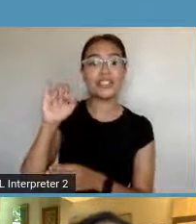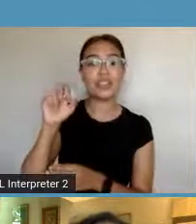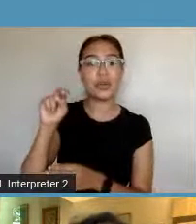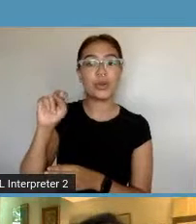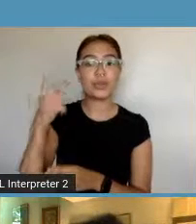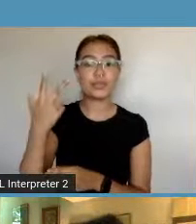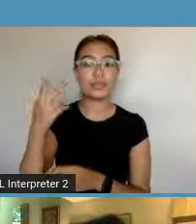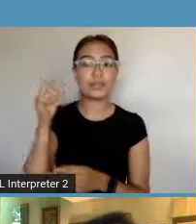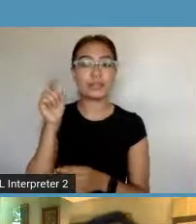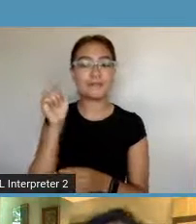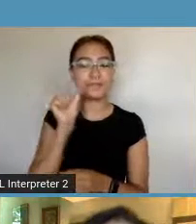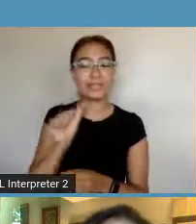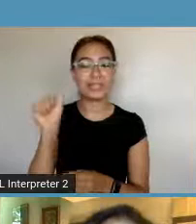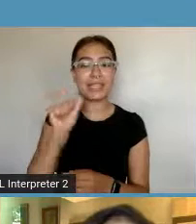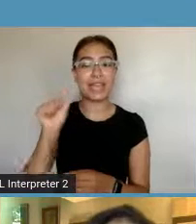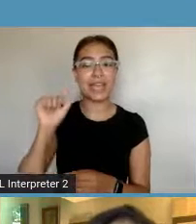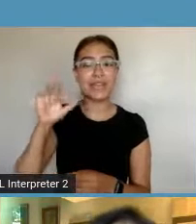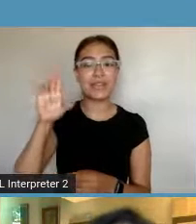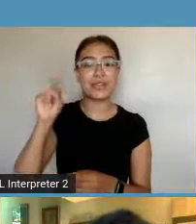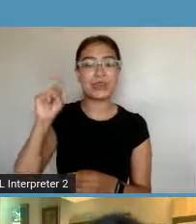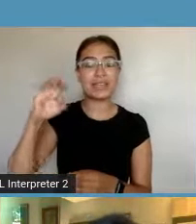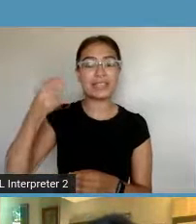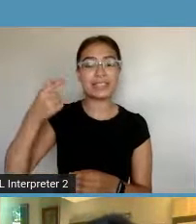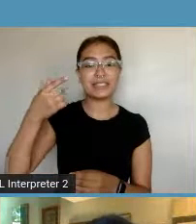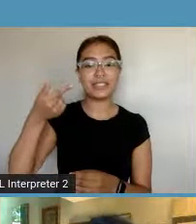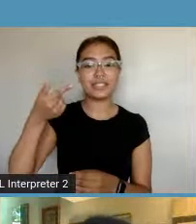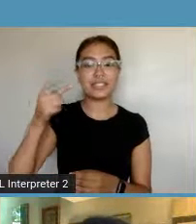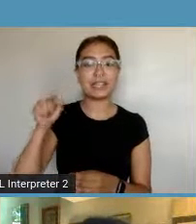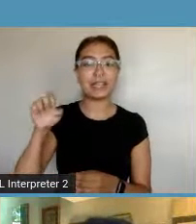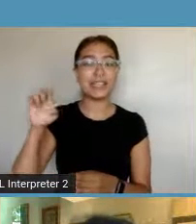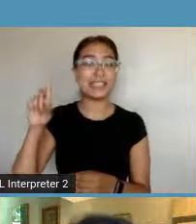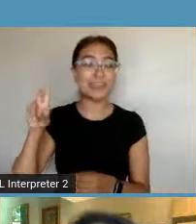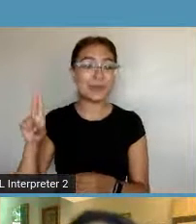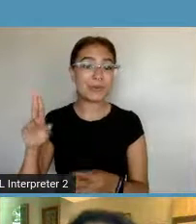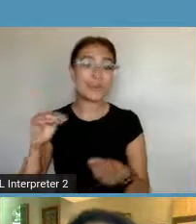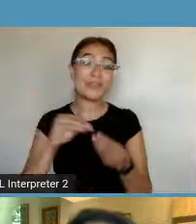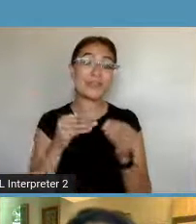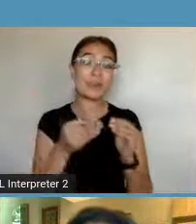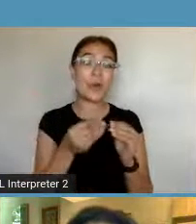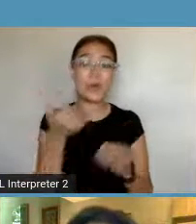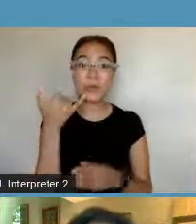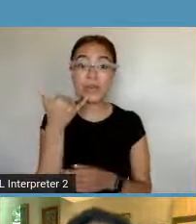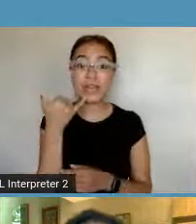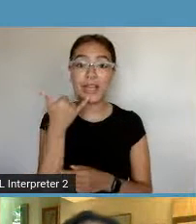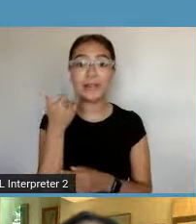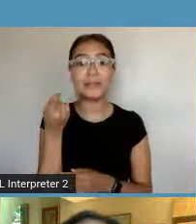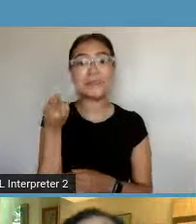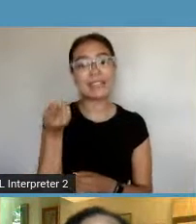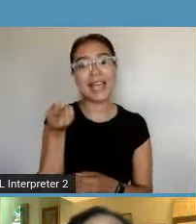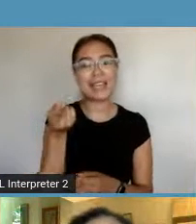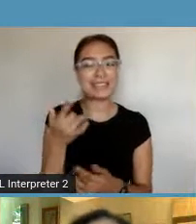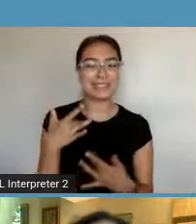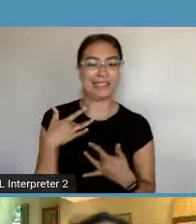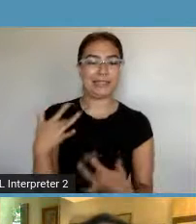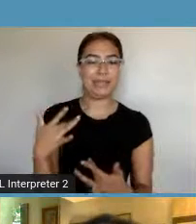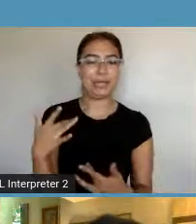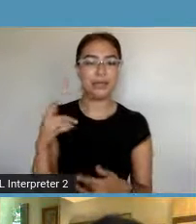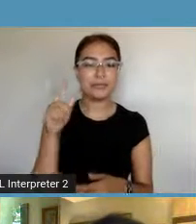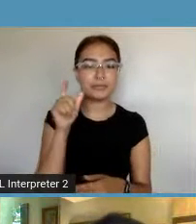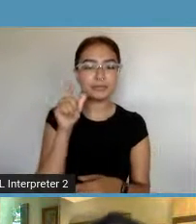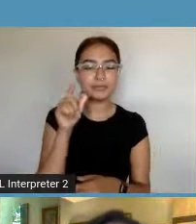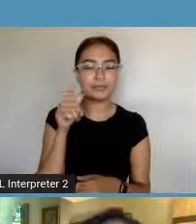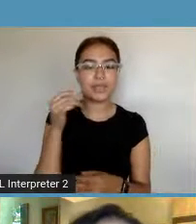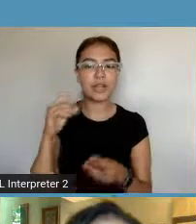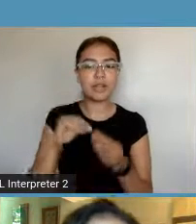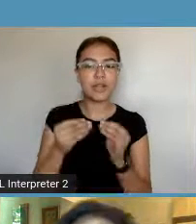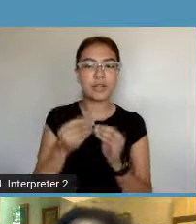rdjones3@uncg.edu. In terms of my phone number, we are just getting a new phone system. So that is the general phone number for Jackson Library. But we are